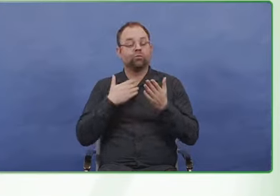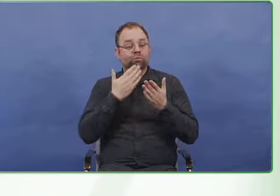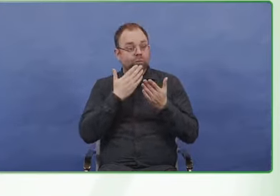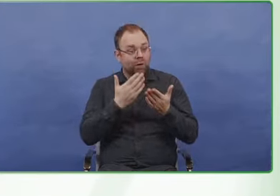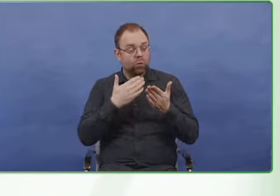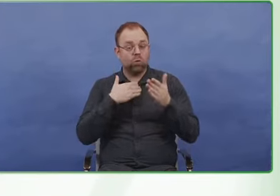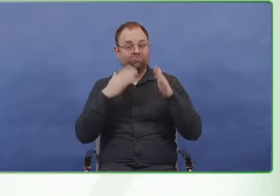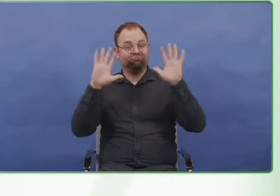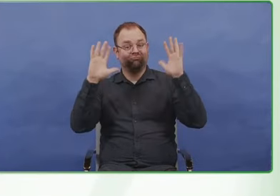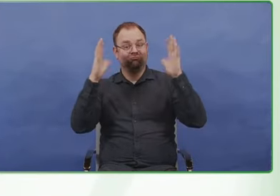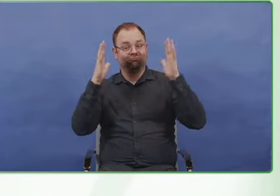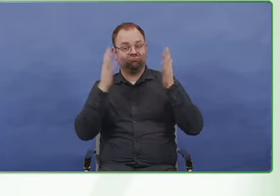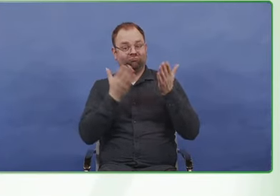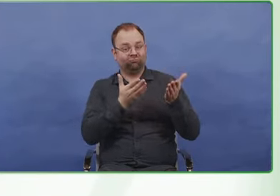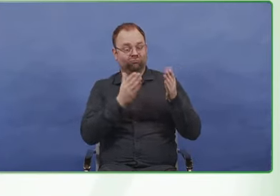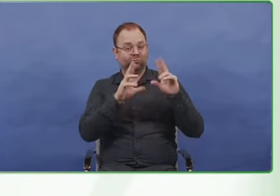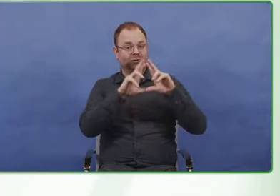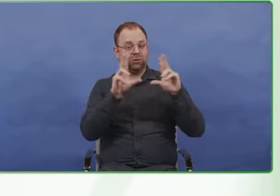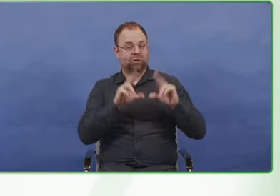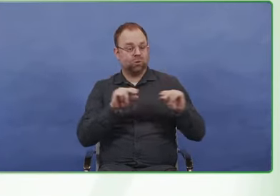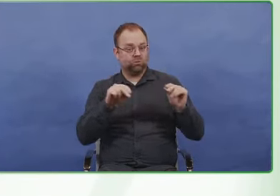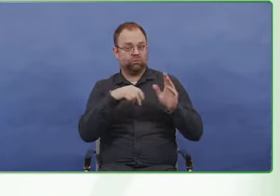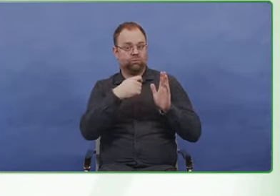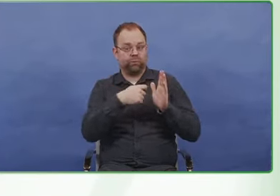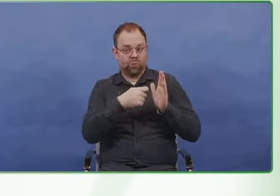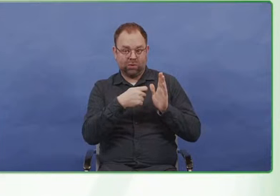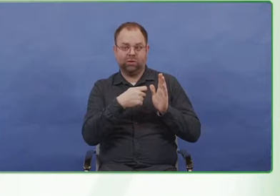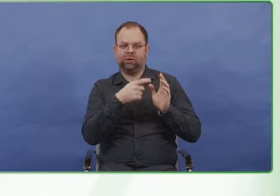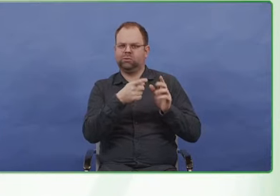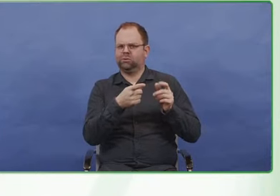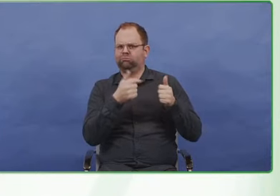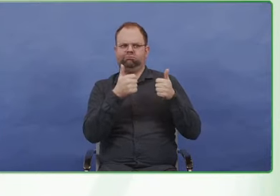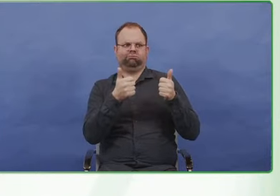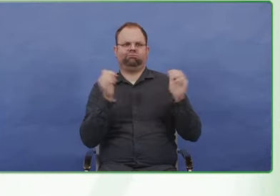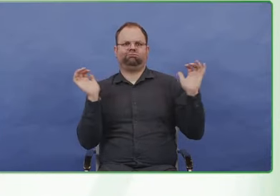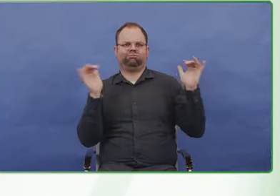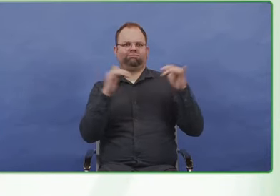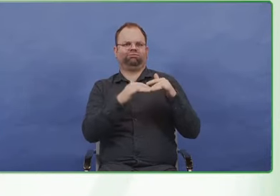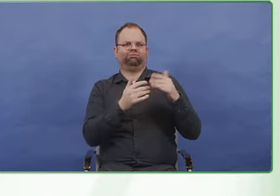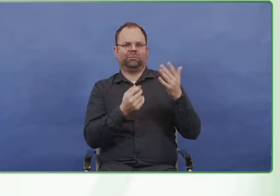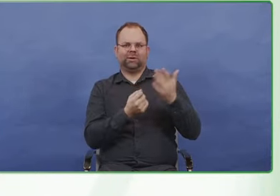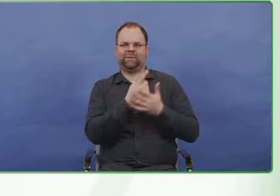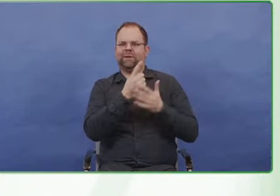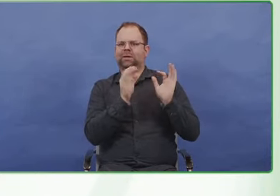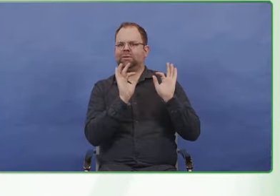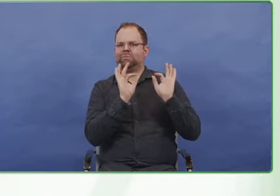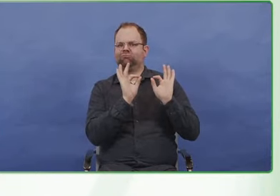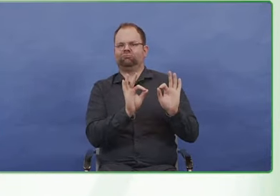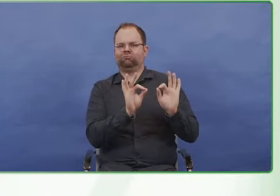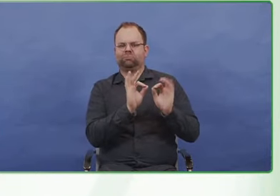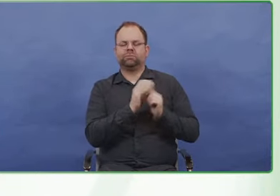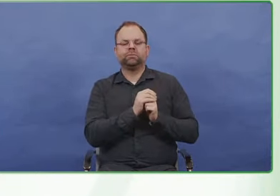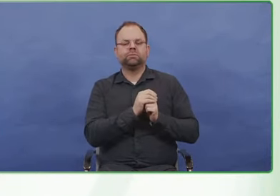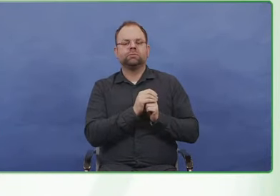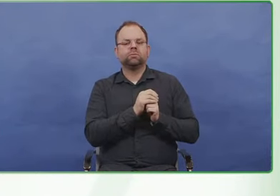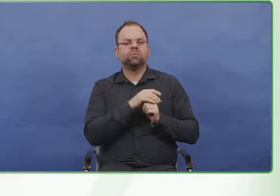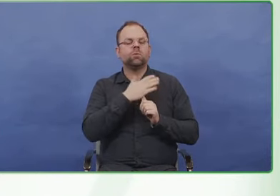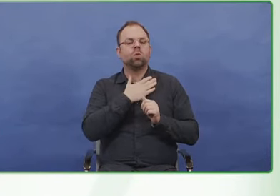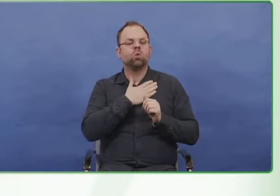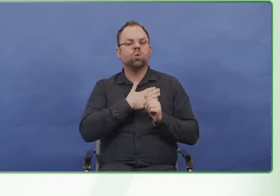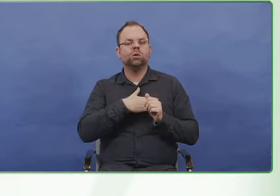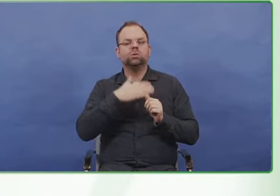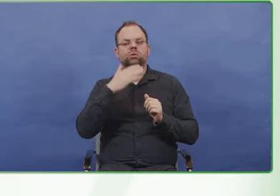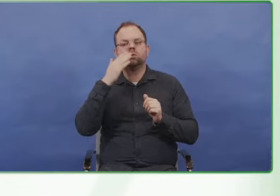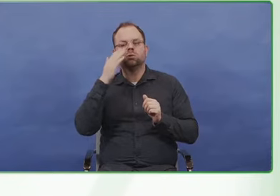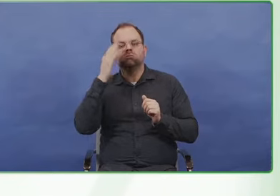policies happening around the world and including the government policies. Well, this is the National Strategic Framework for